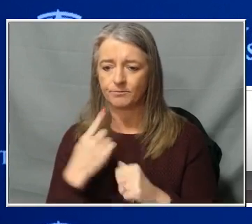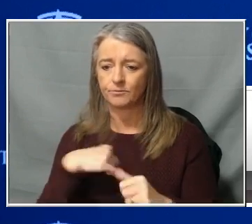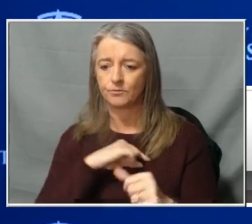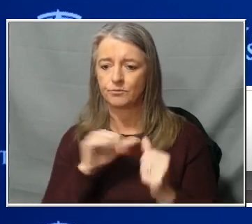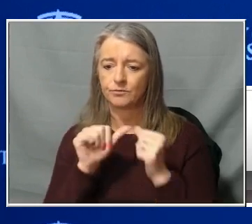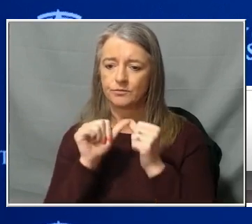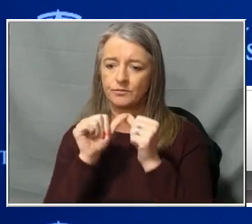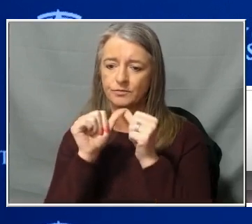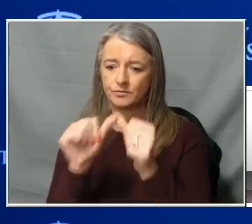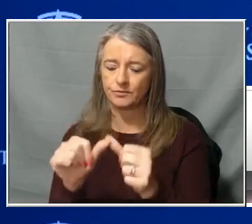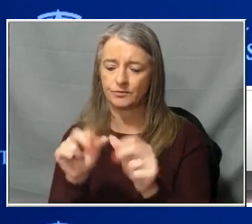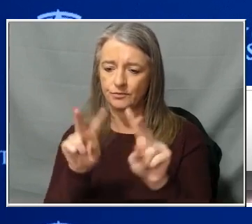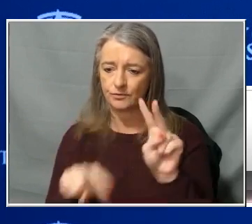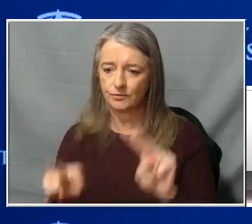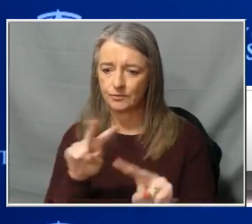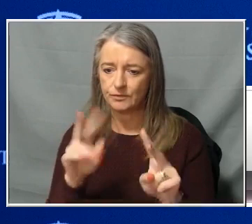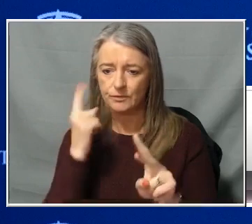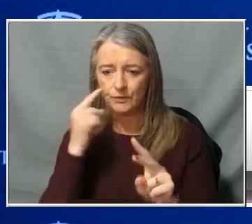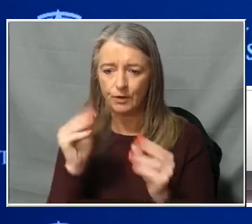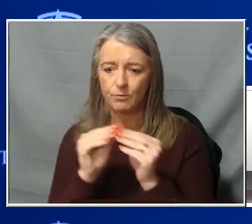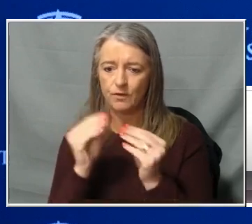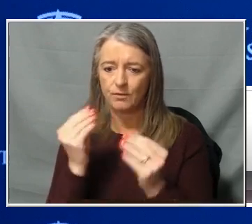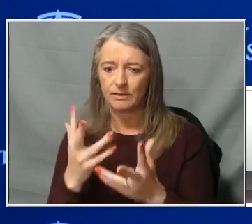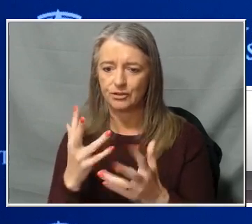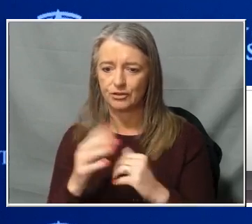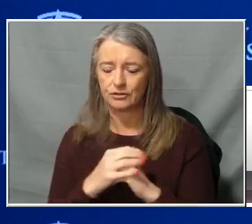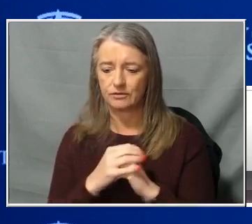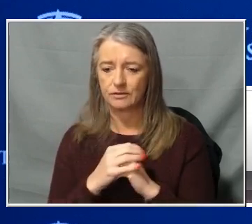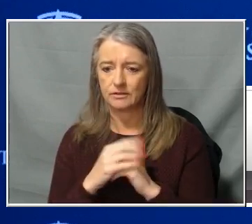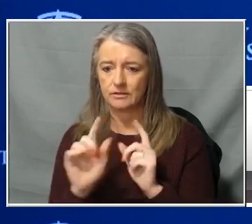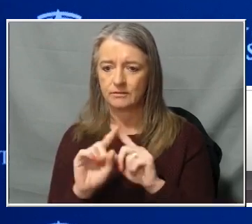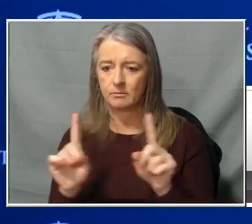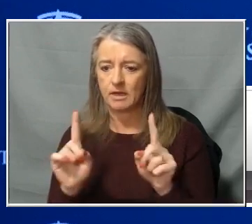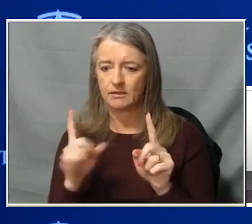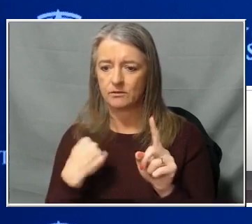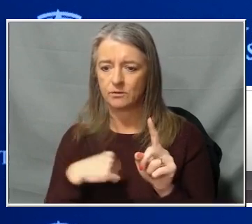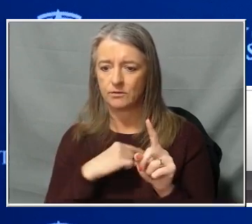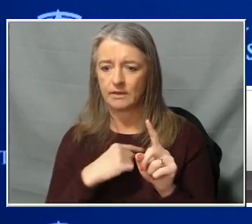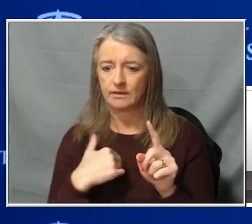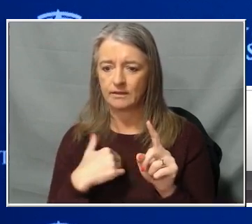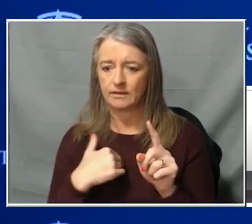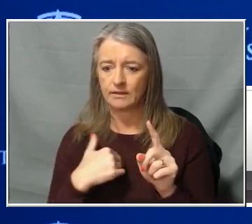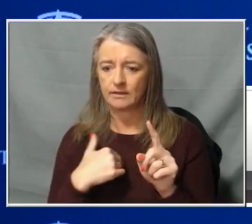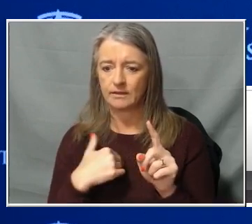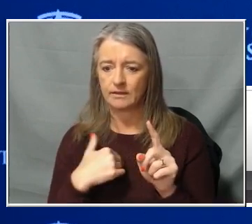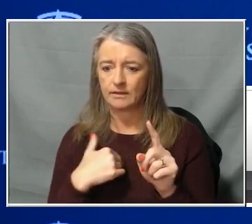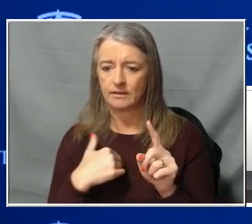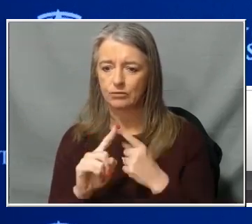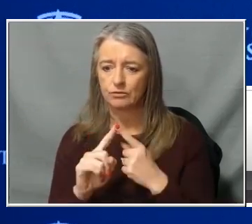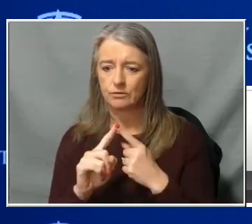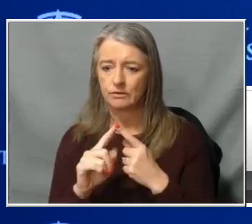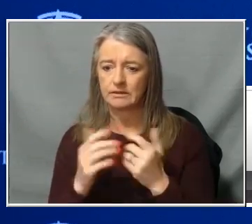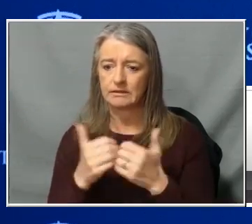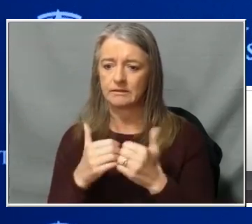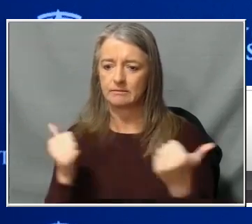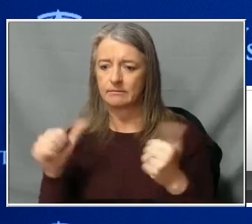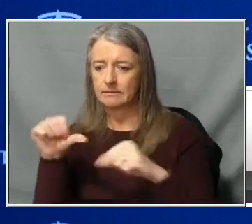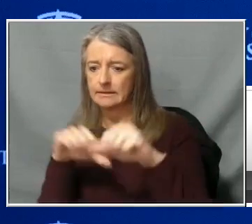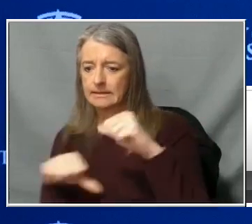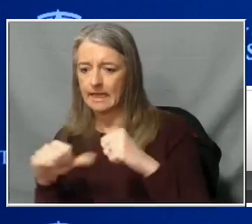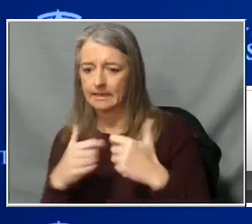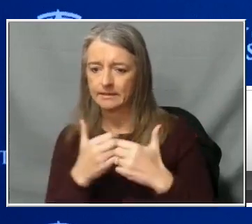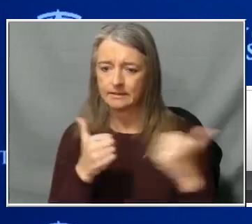to look for more information on that, but you know, we got to really try to divorce science from